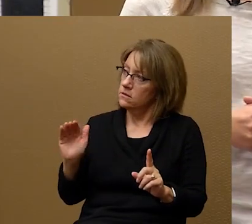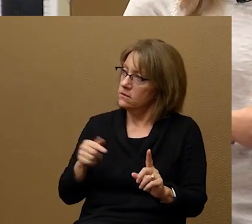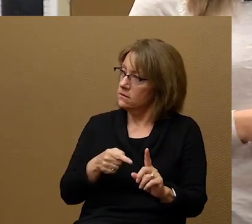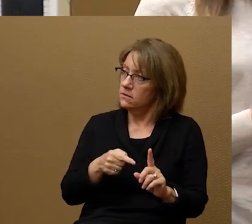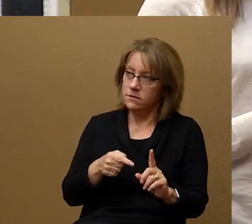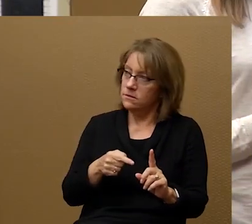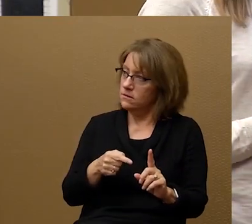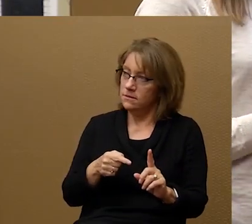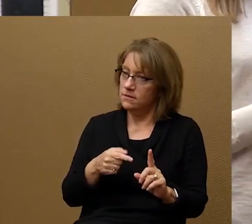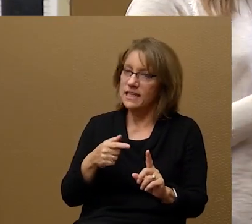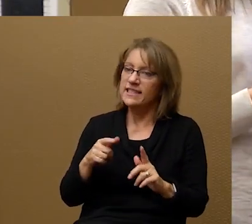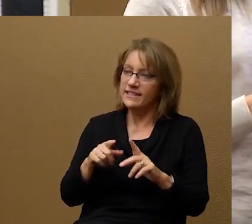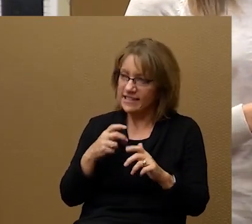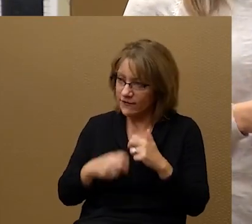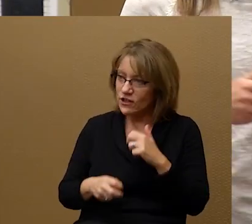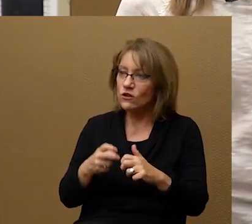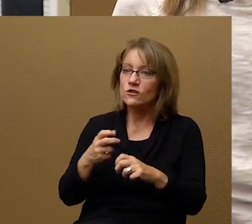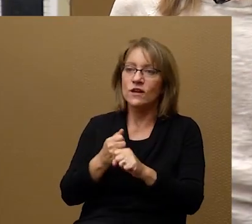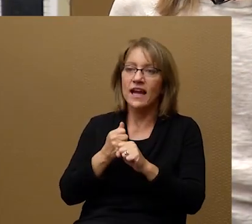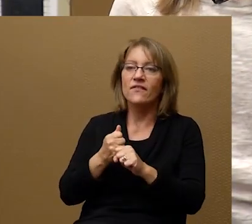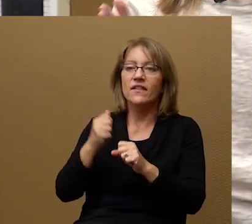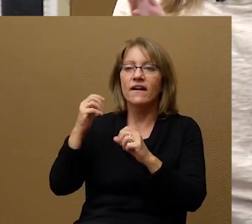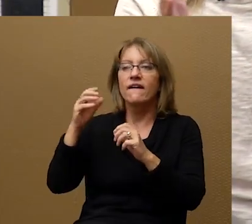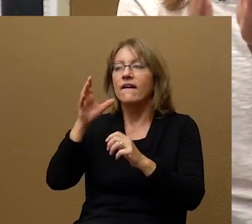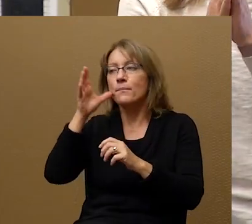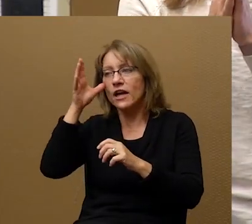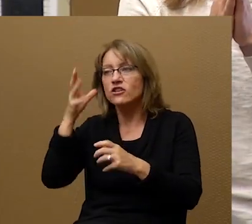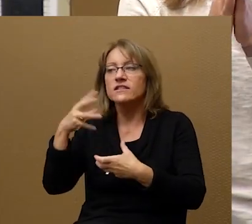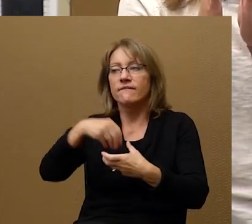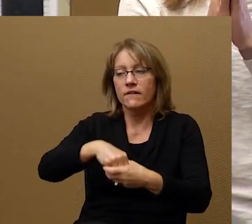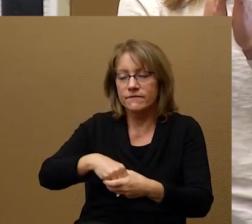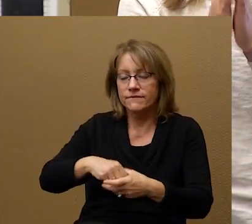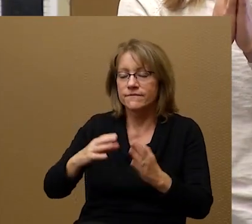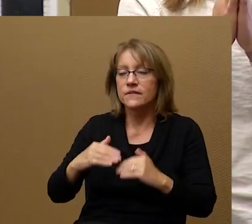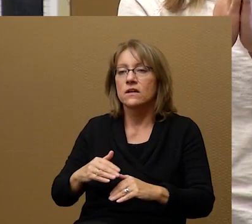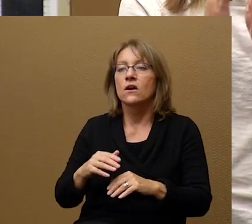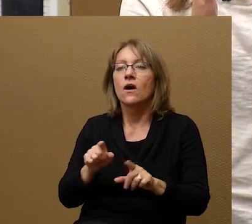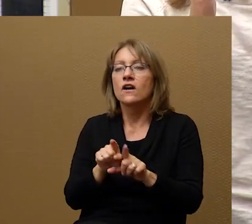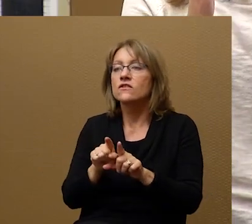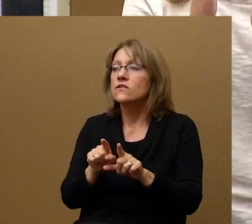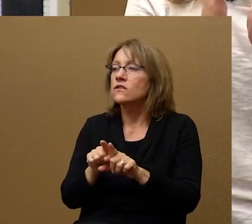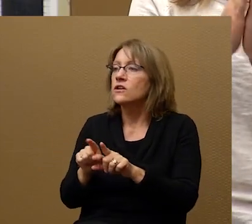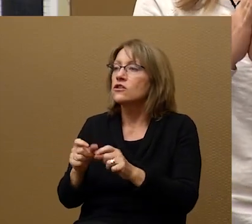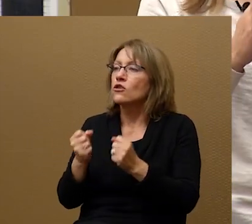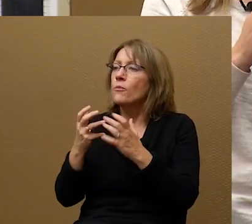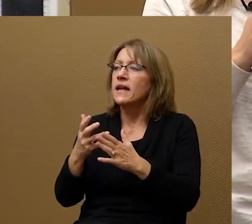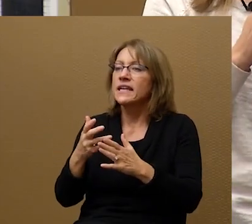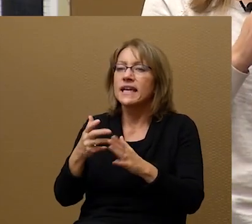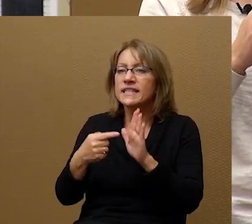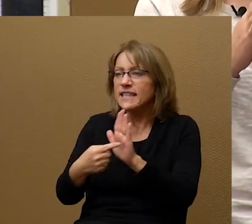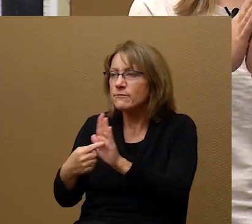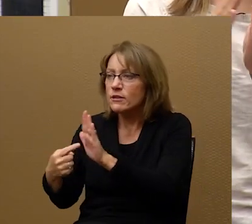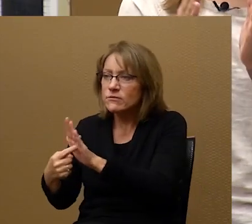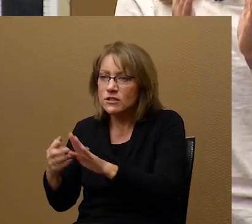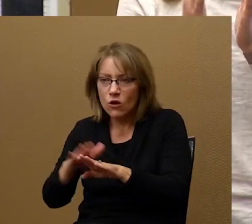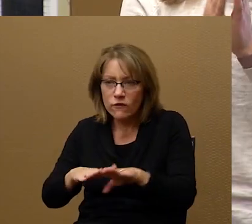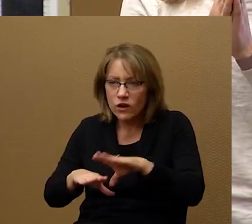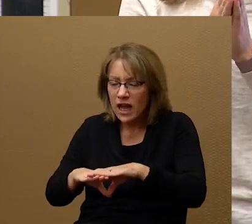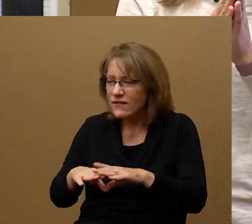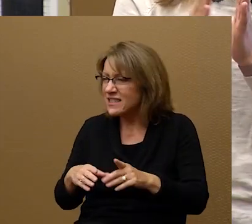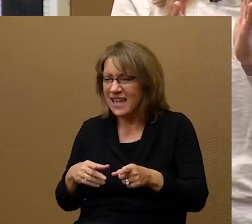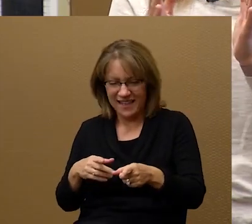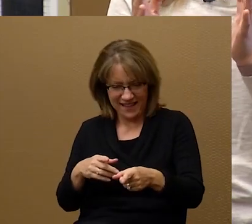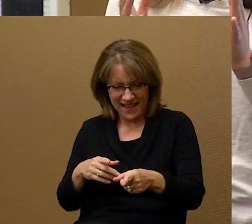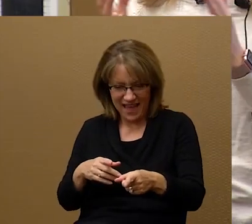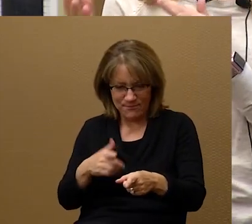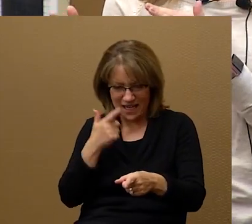get that ball rolling. Also, there's so many symptoms that overlap, and it's like, is this a hearing loss thing? Is this a